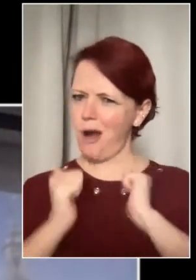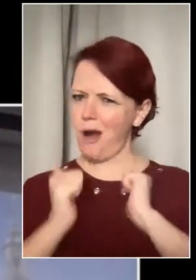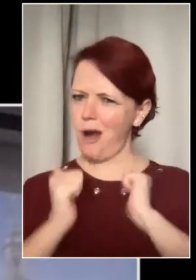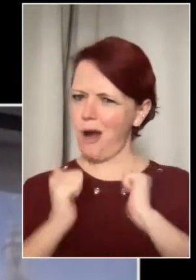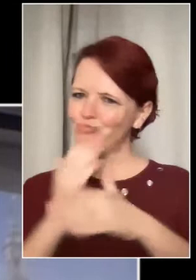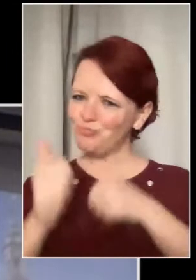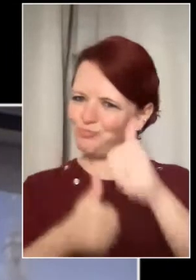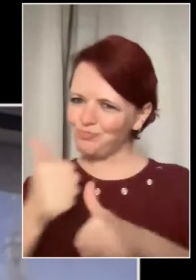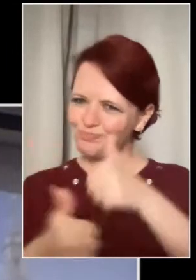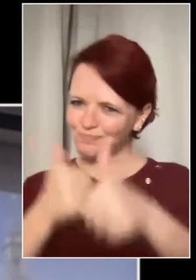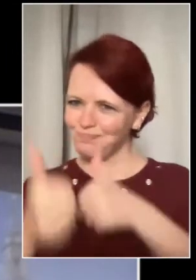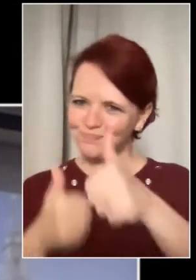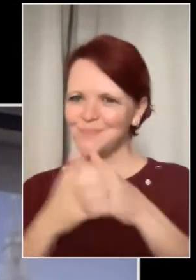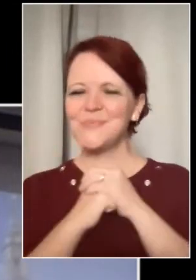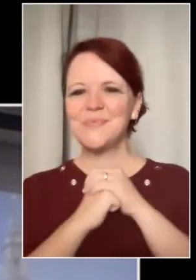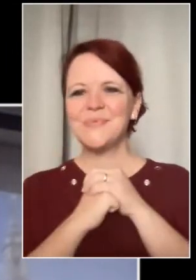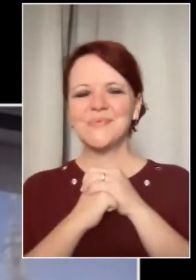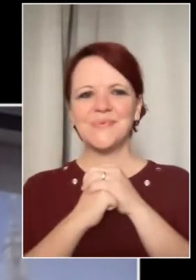Abby.